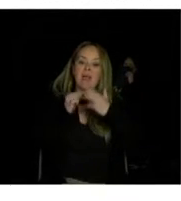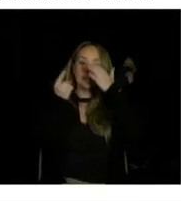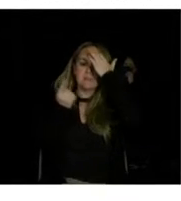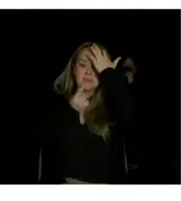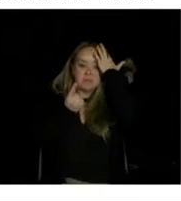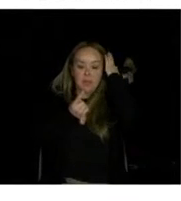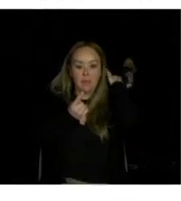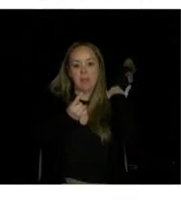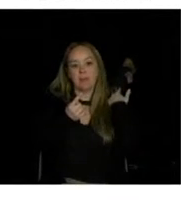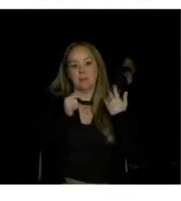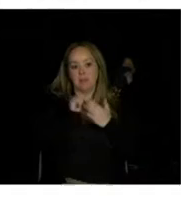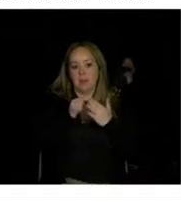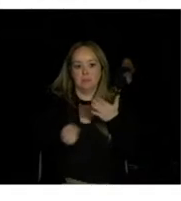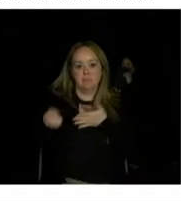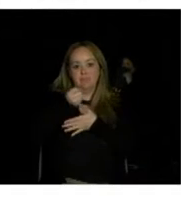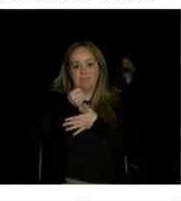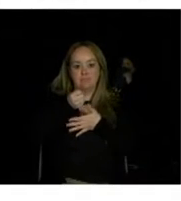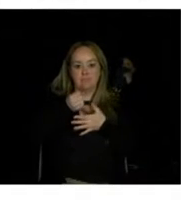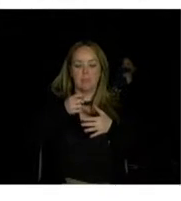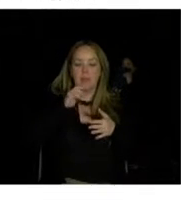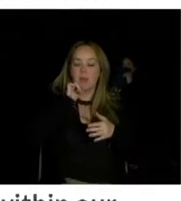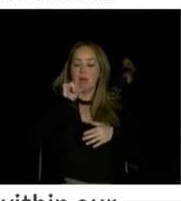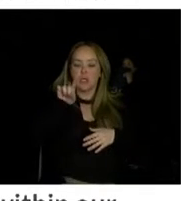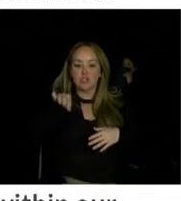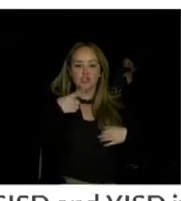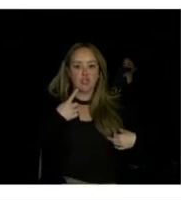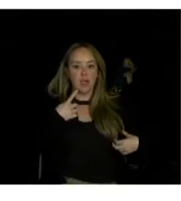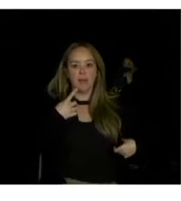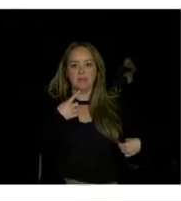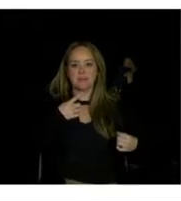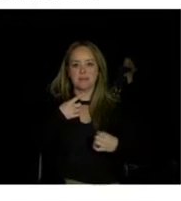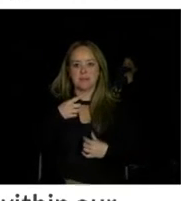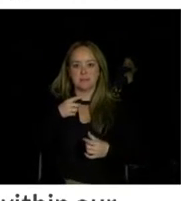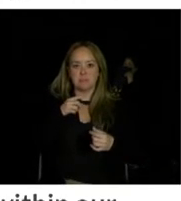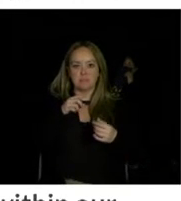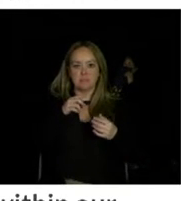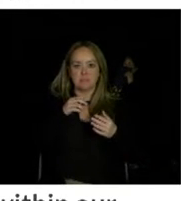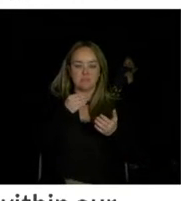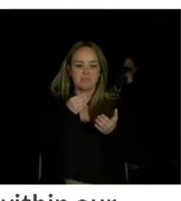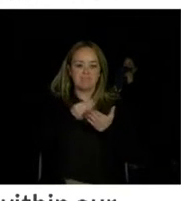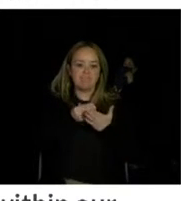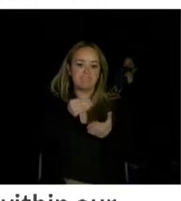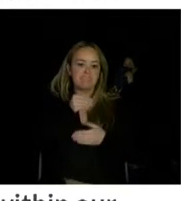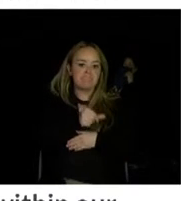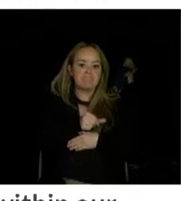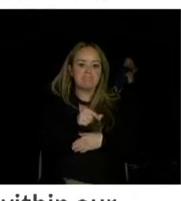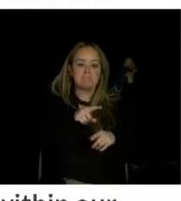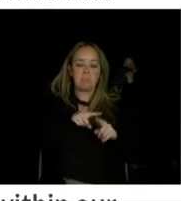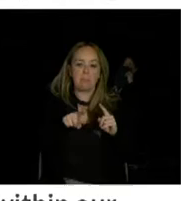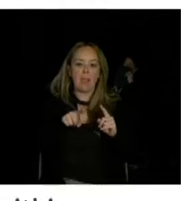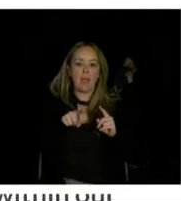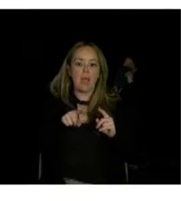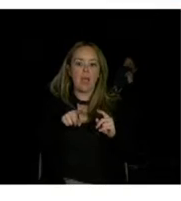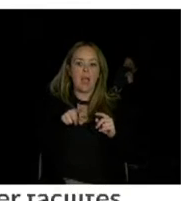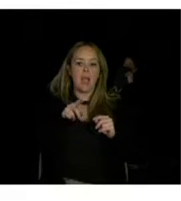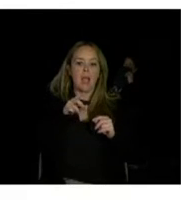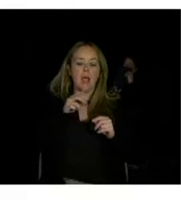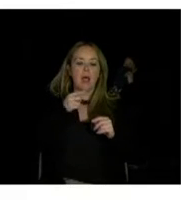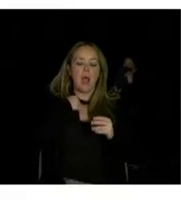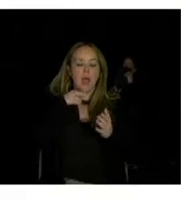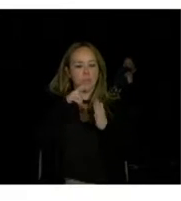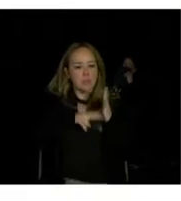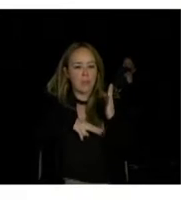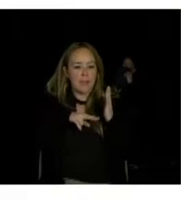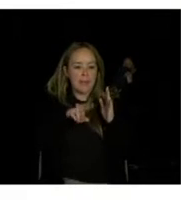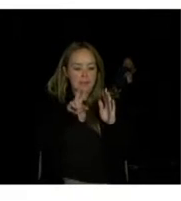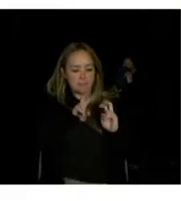absolutely rose to the top. Not necessarily just in terms of monetary compensation, But what I read in some of the thoughts is also,